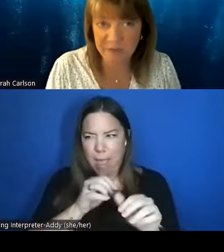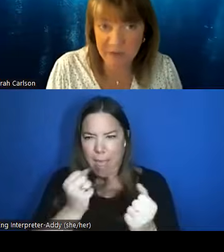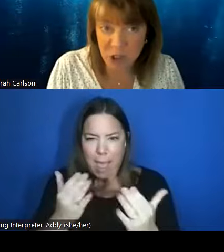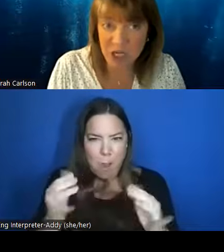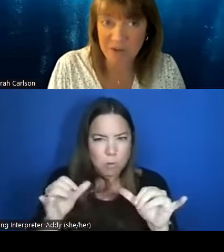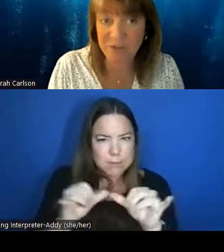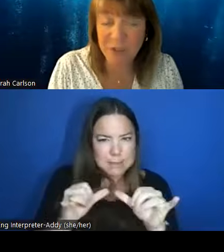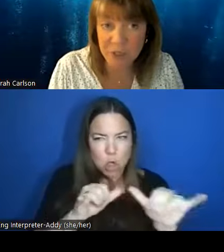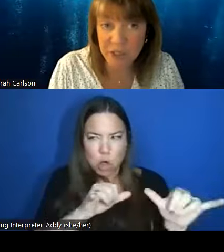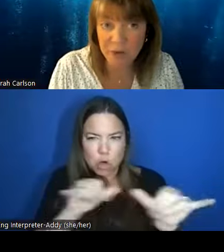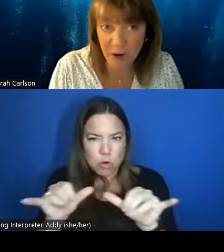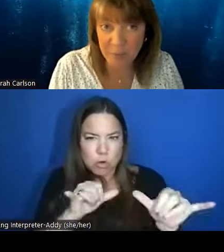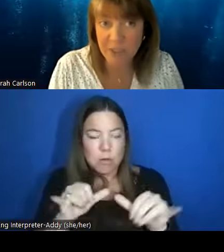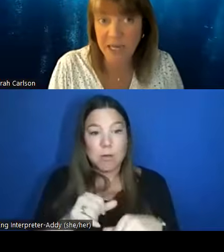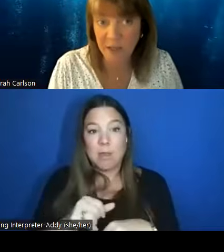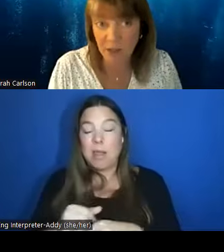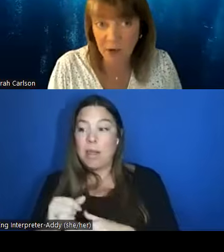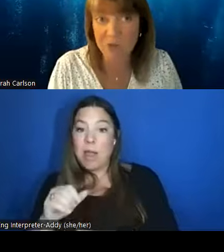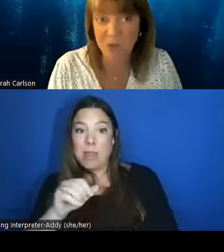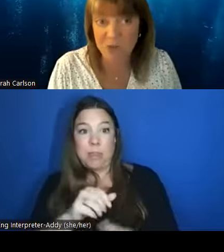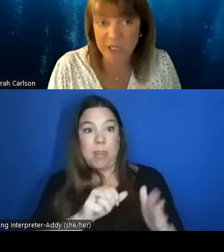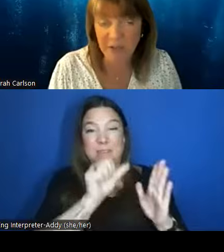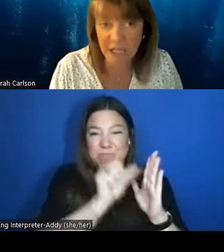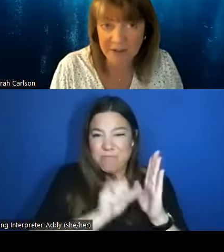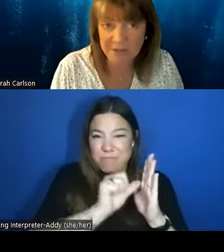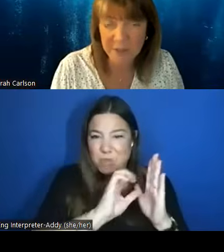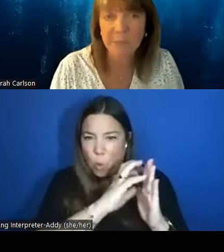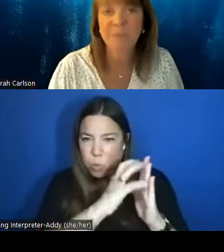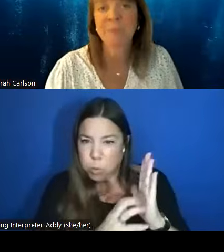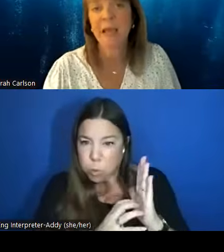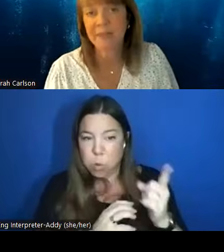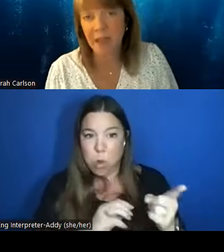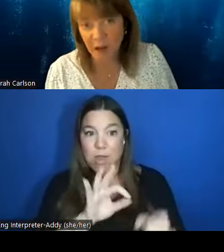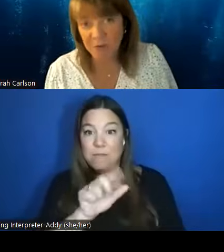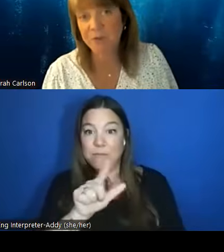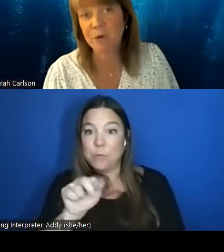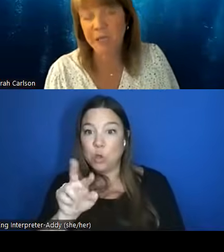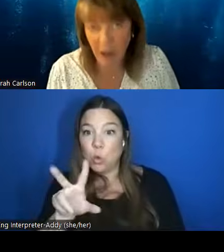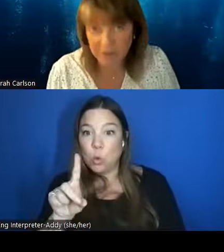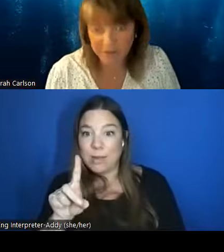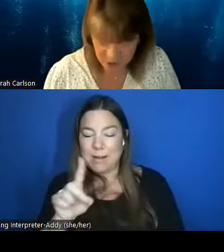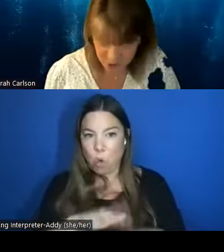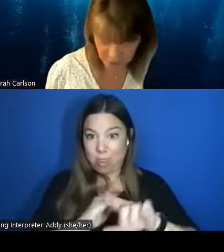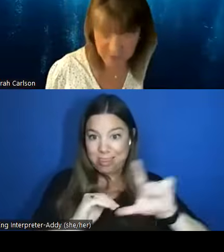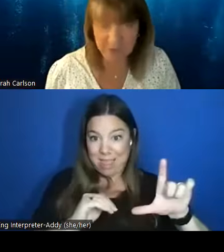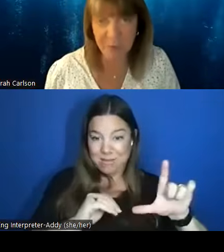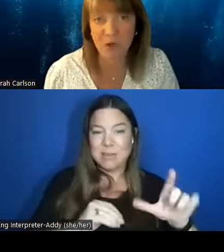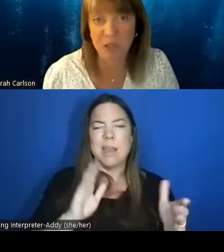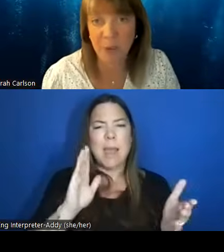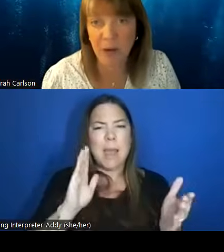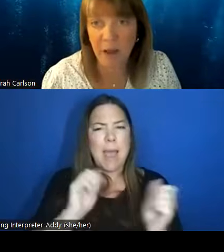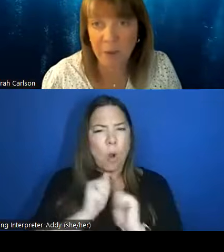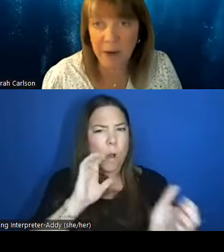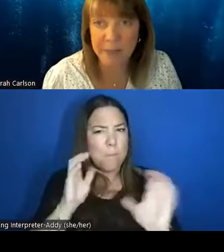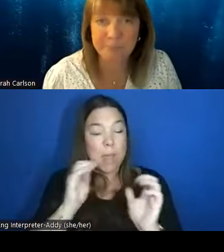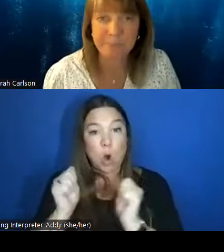between the finished and fluted drums at Claros, which you see on the left, and the unfluted, unfinished drums from our